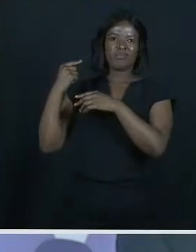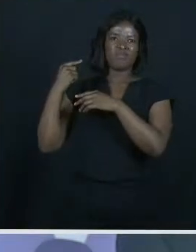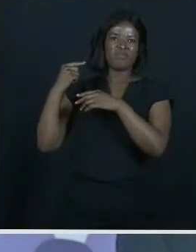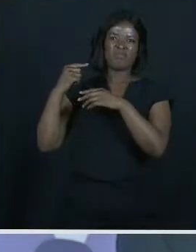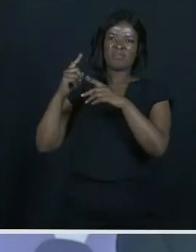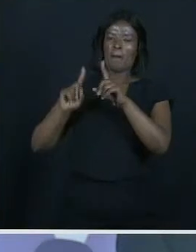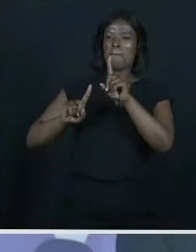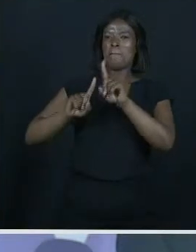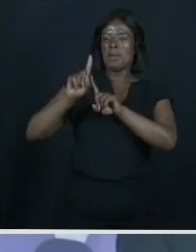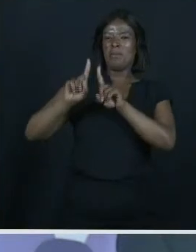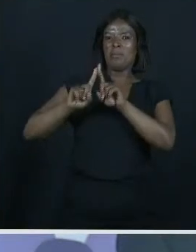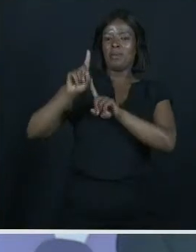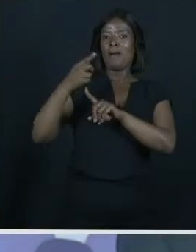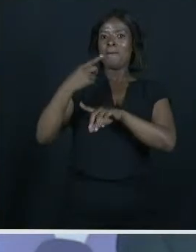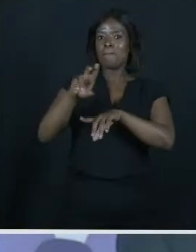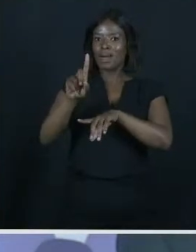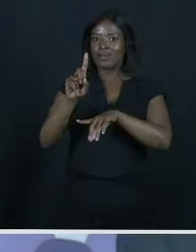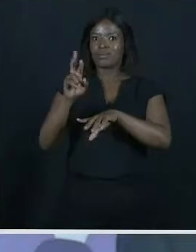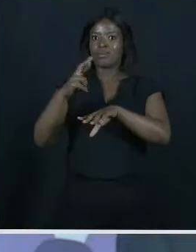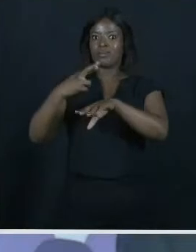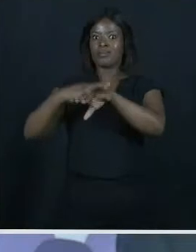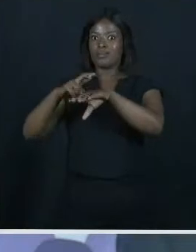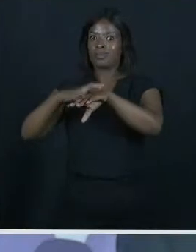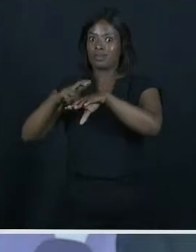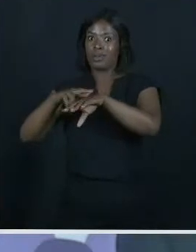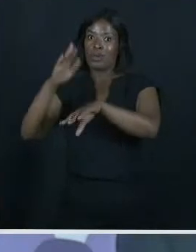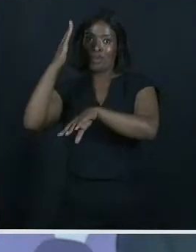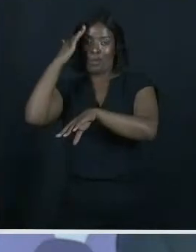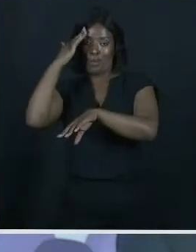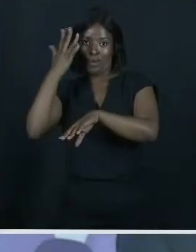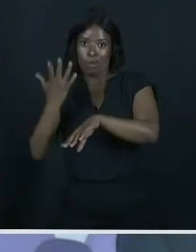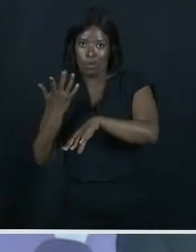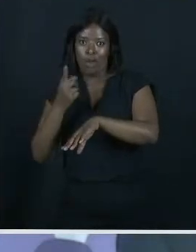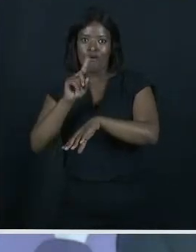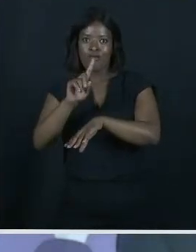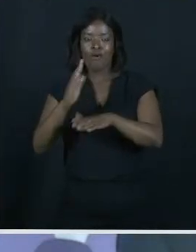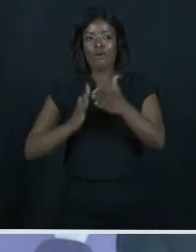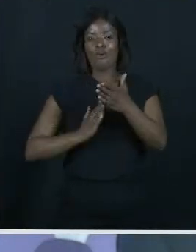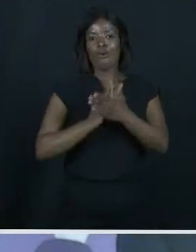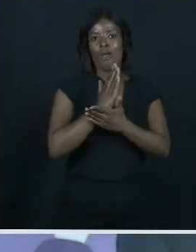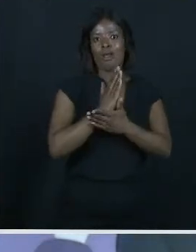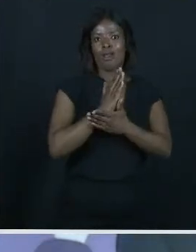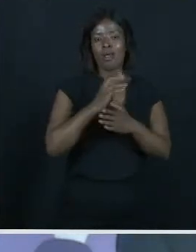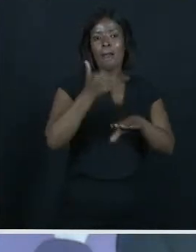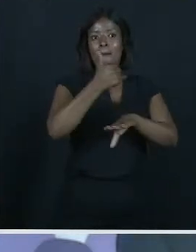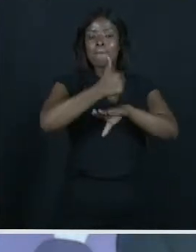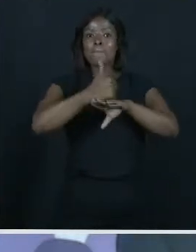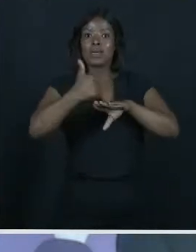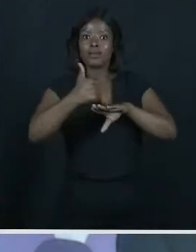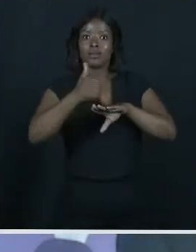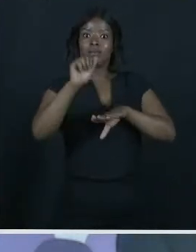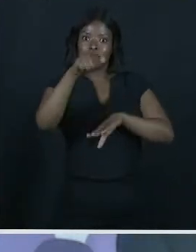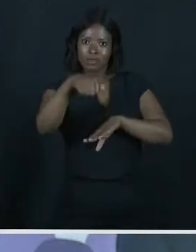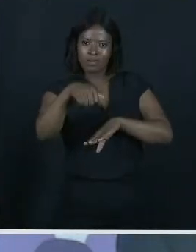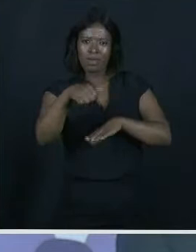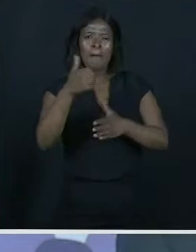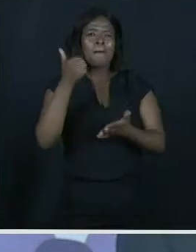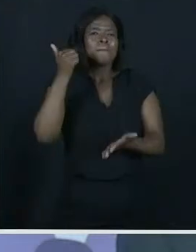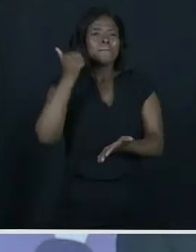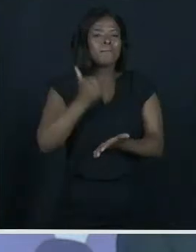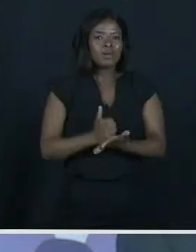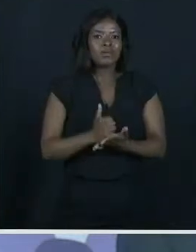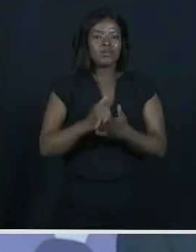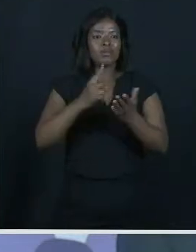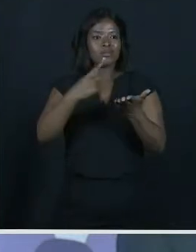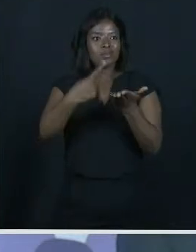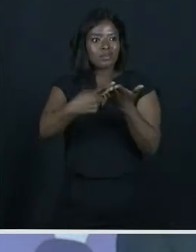racist. And when we talk about gender-based violence and right-based, we must talk about it from the